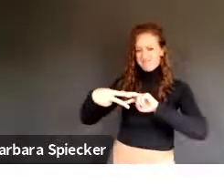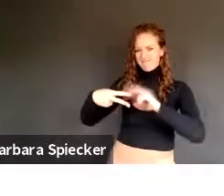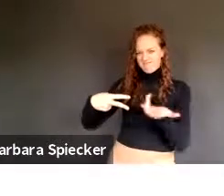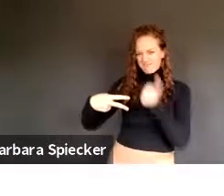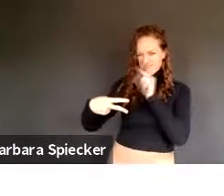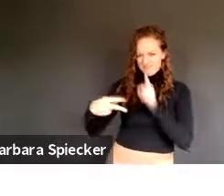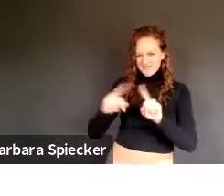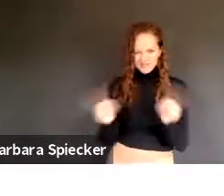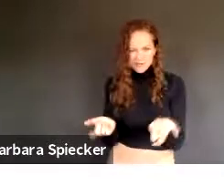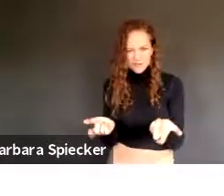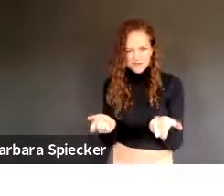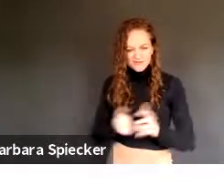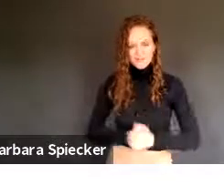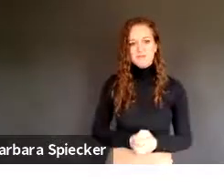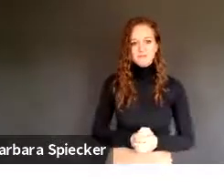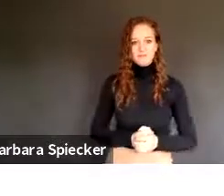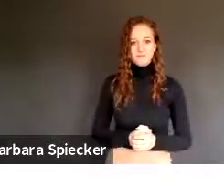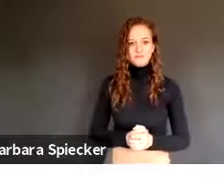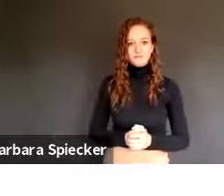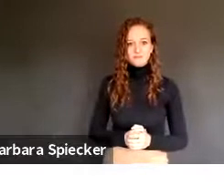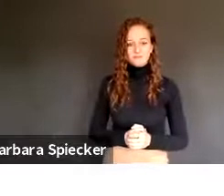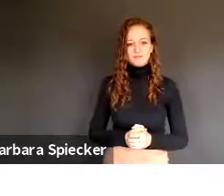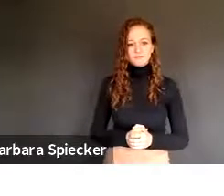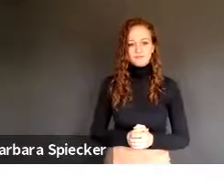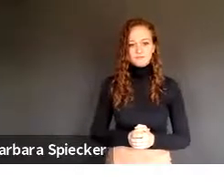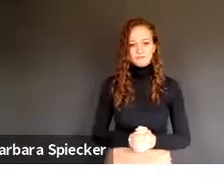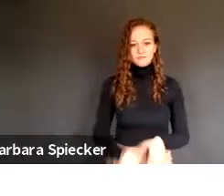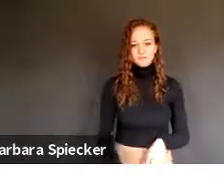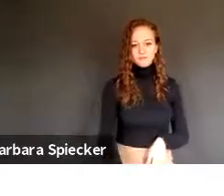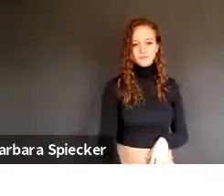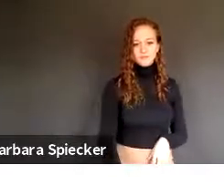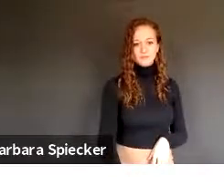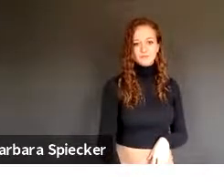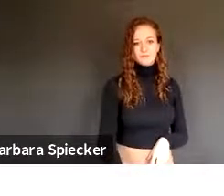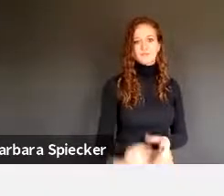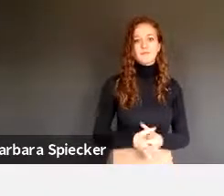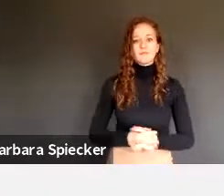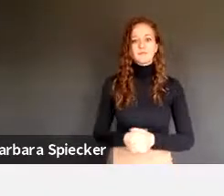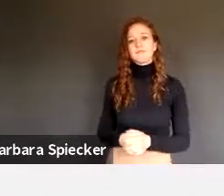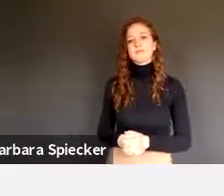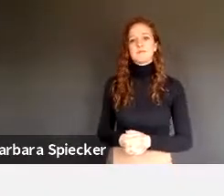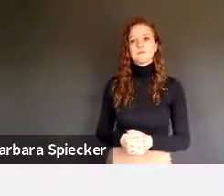densities that were quite similar to each other. There was not much difference between those two regions.